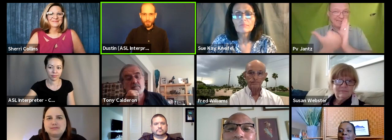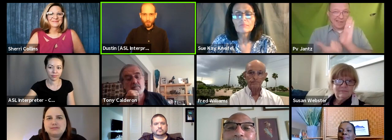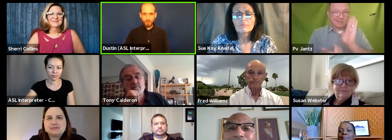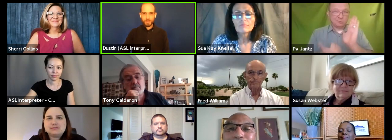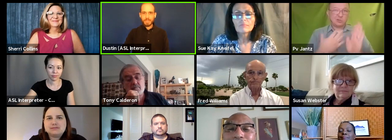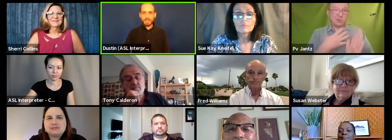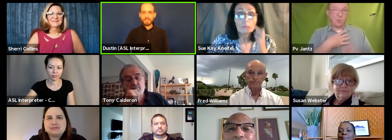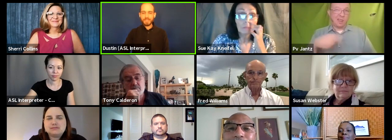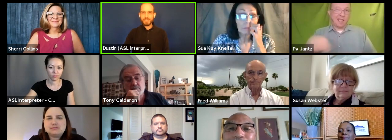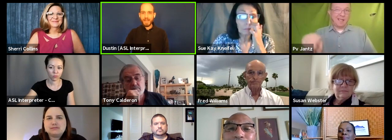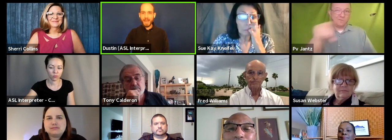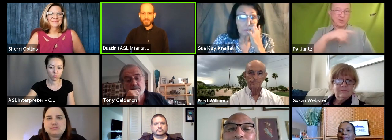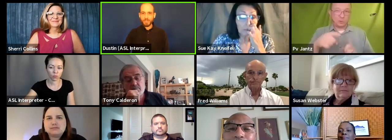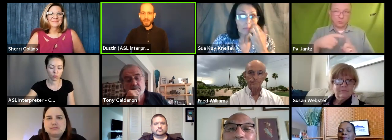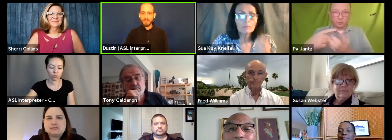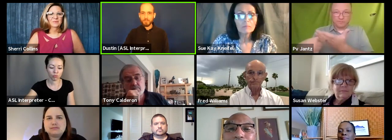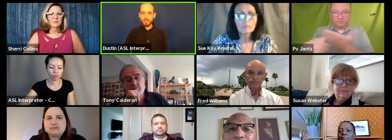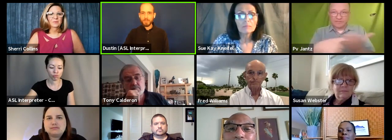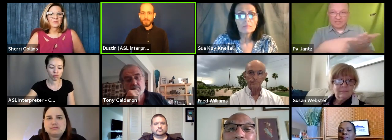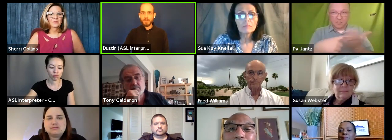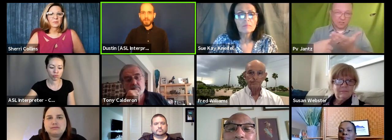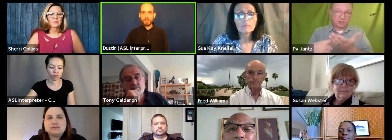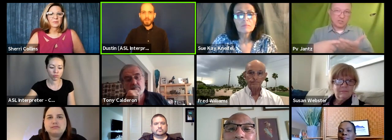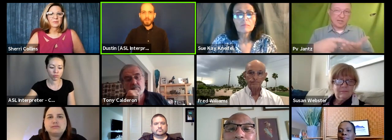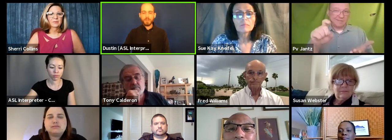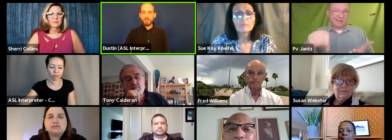For the board, this is an action item.